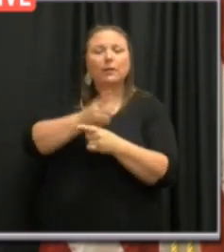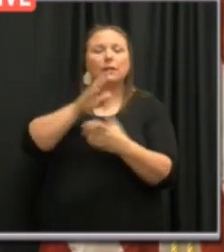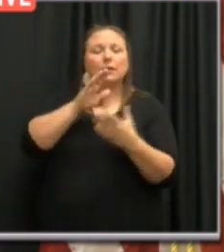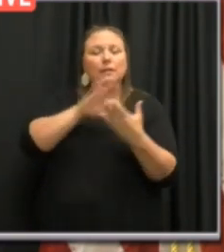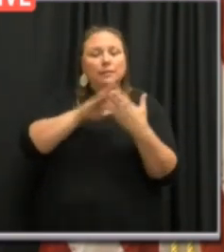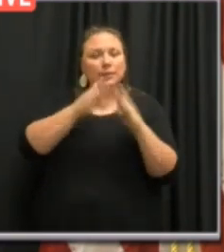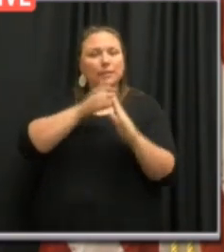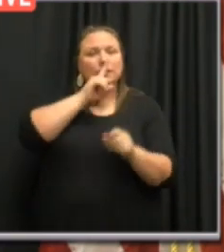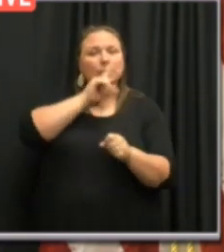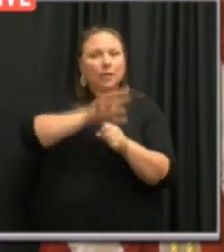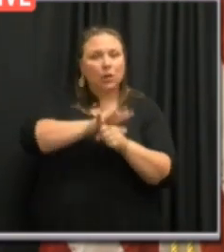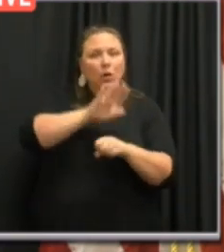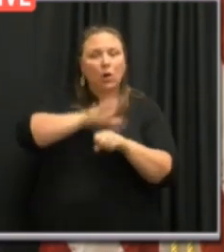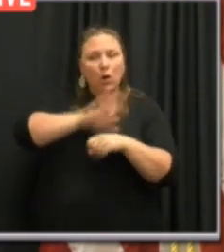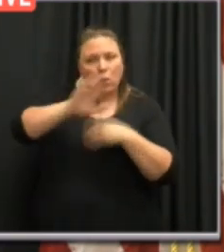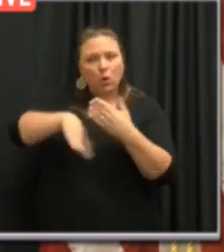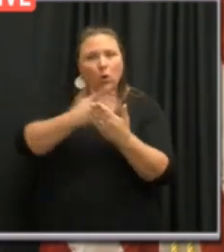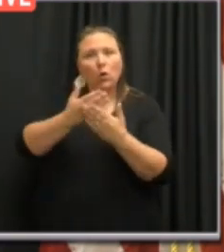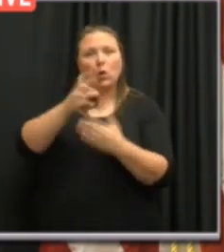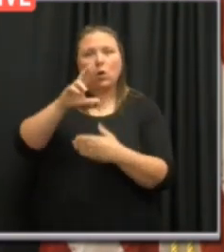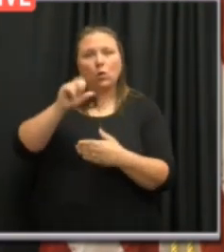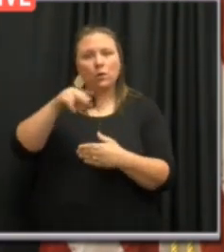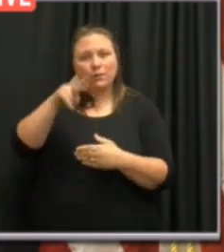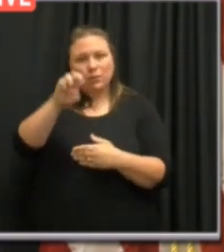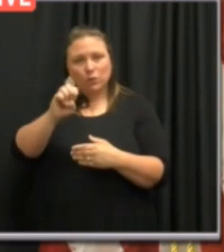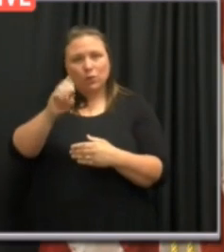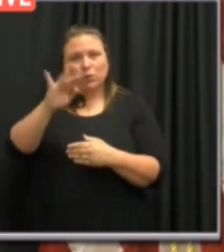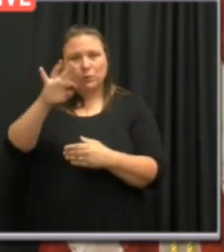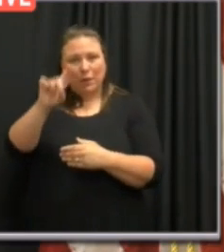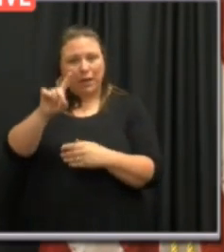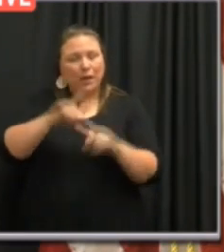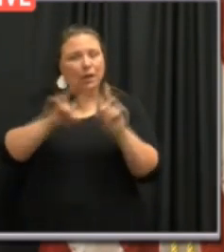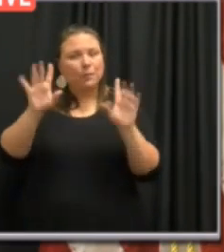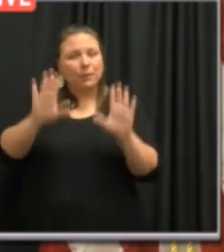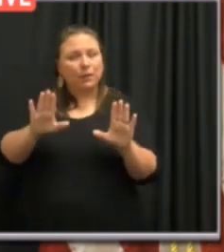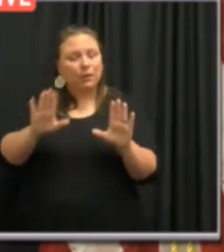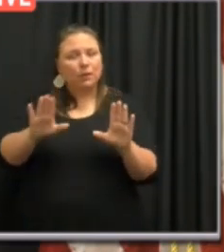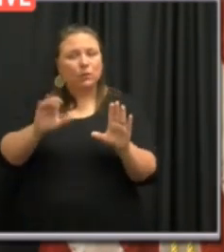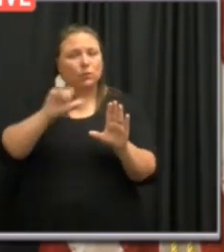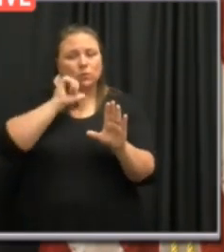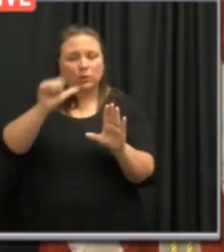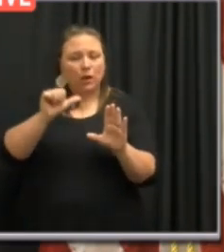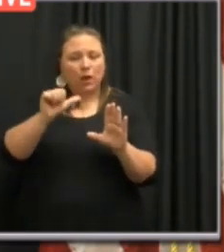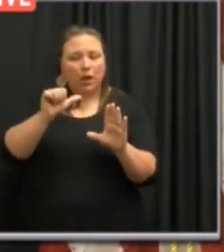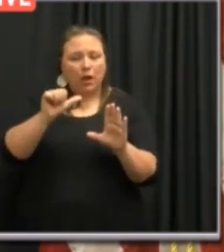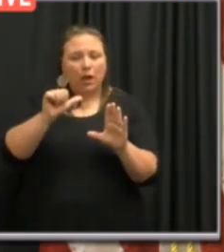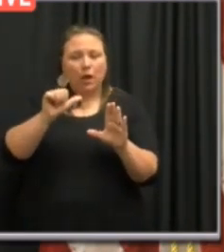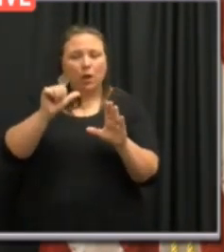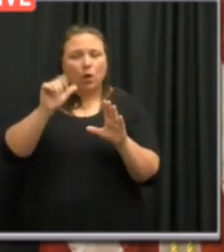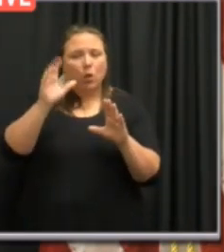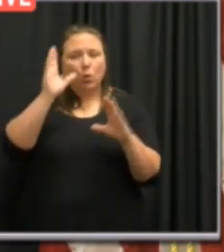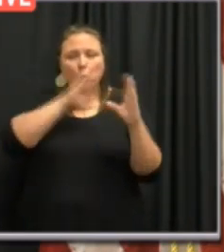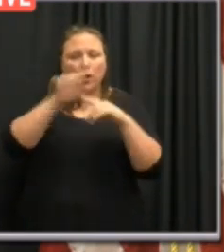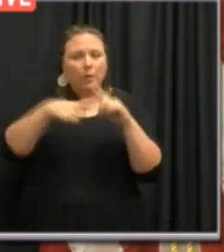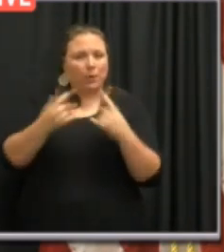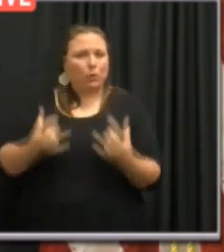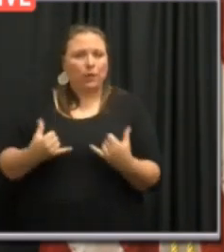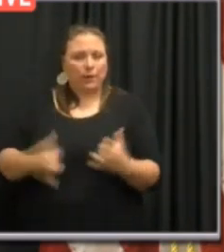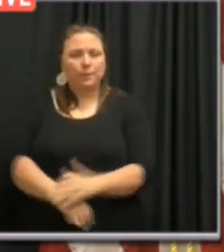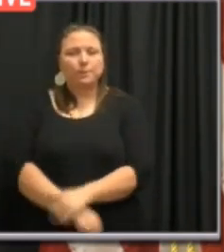bonds located around it. But we're a long way from that being an urgent problem right now.